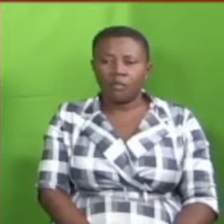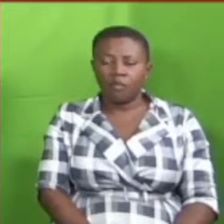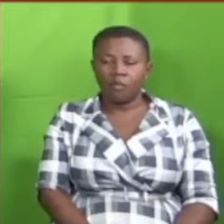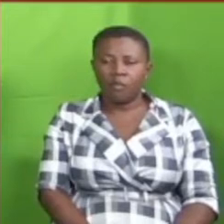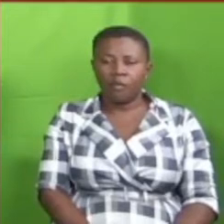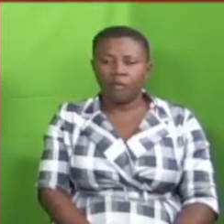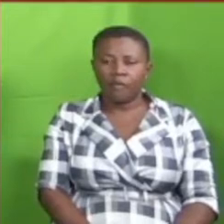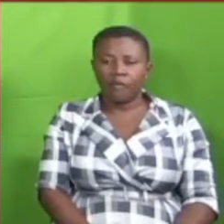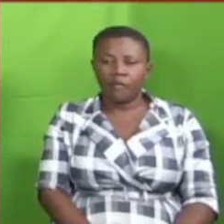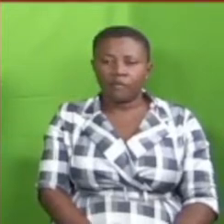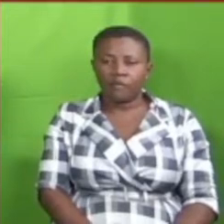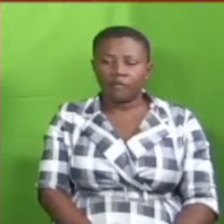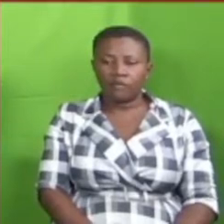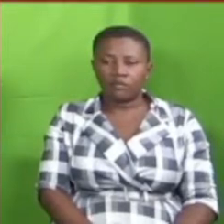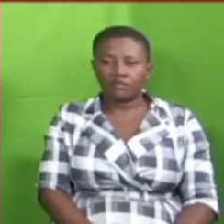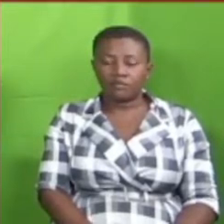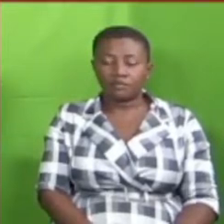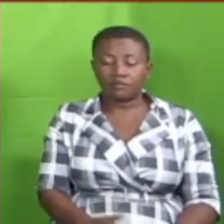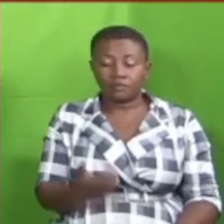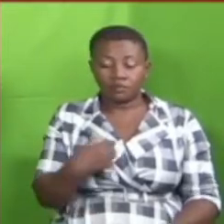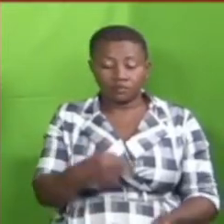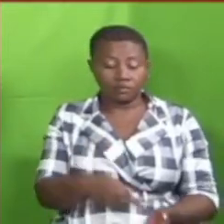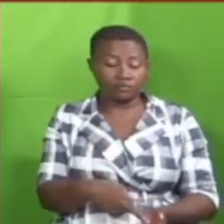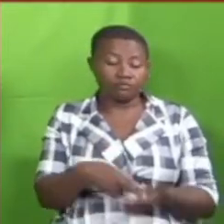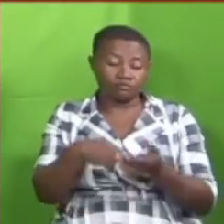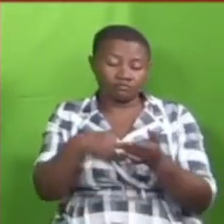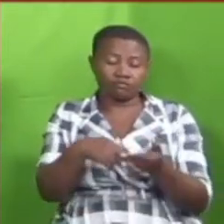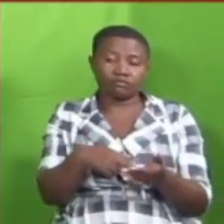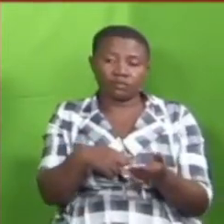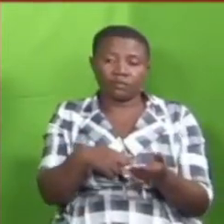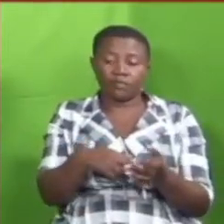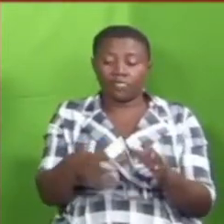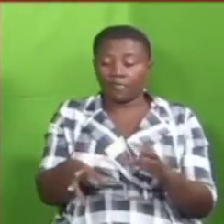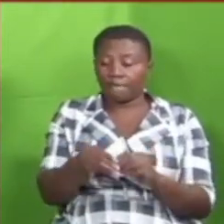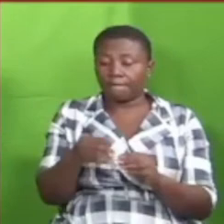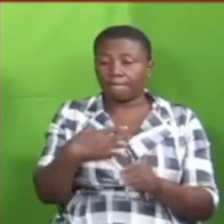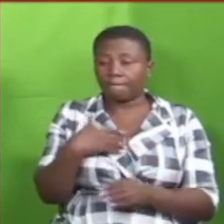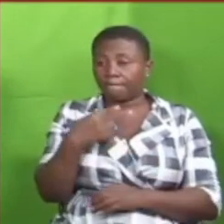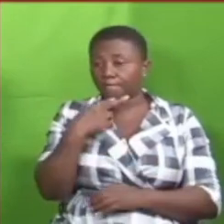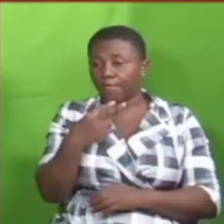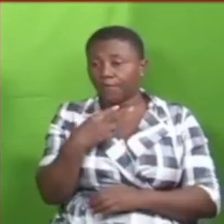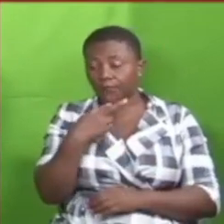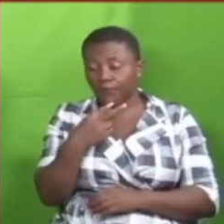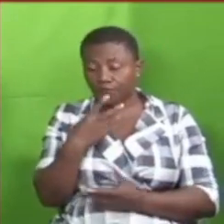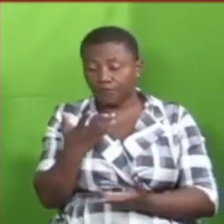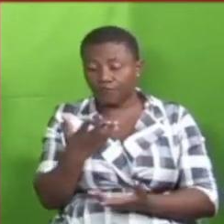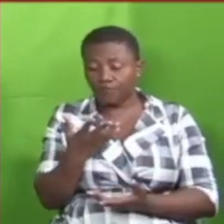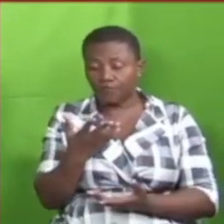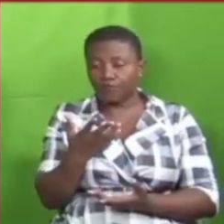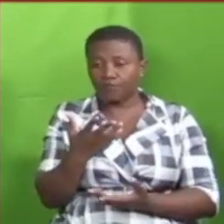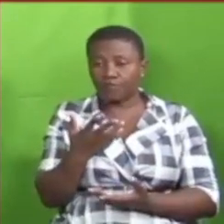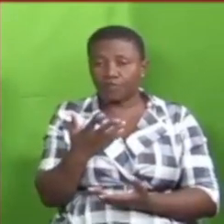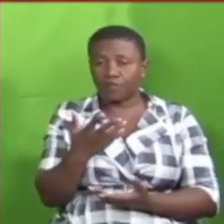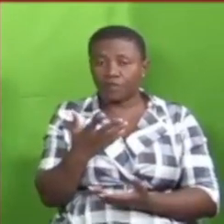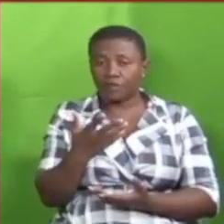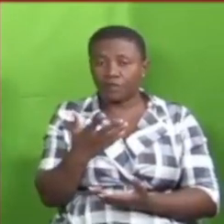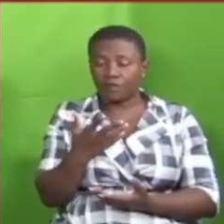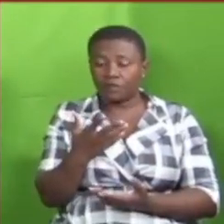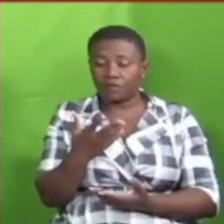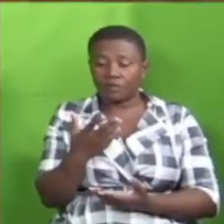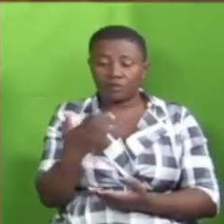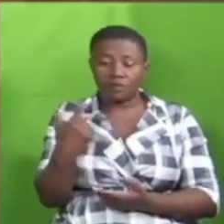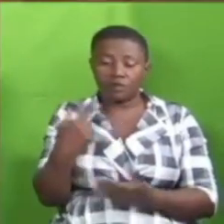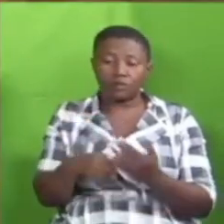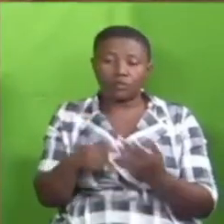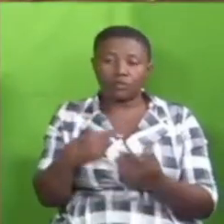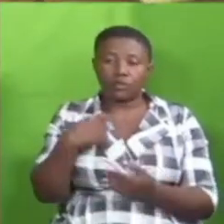Thank you, Mr. Speaker. Mr. Speaker, I also rise to add my voice to the tribute for our